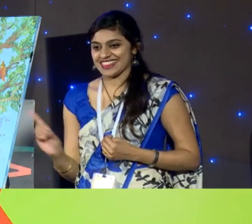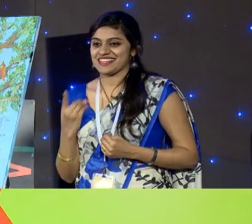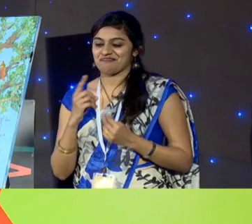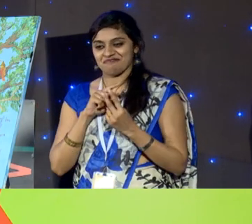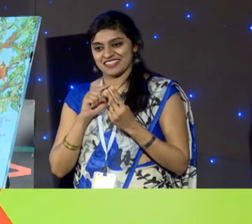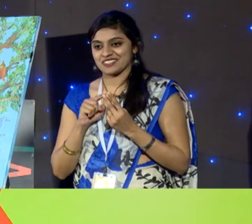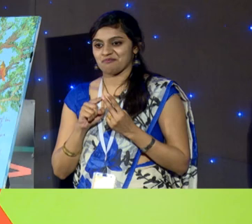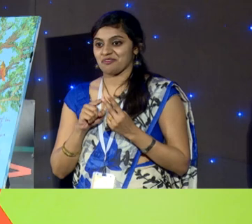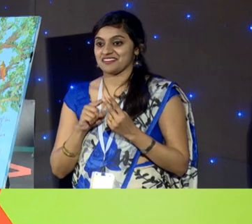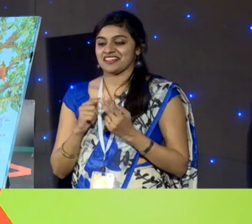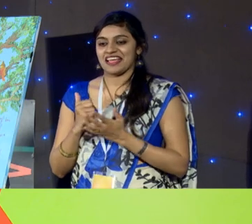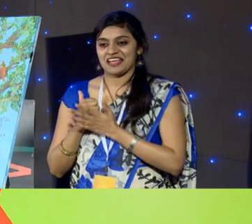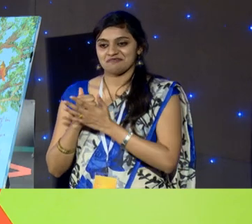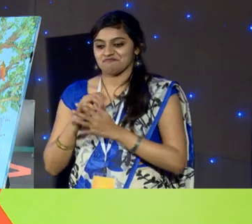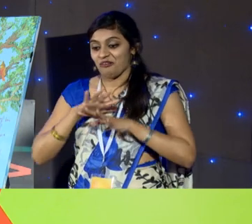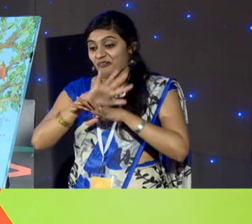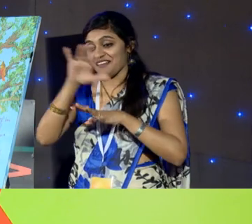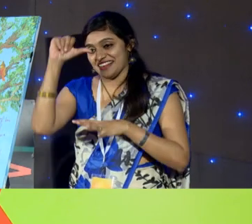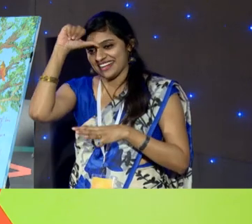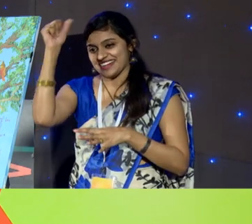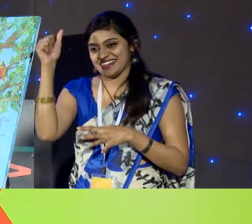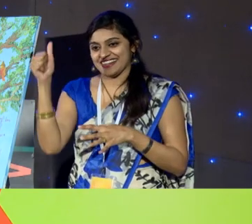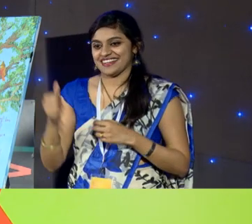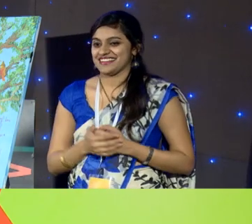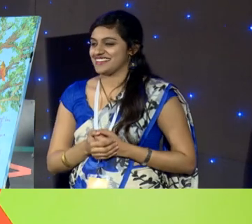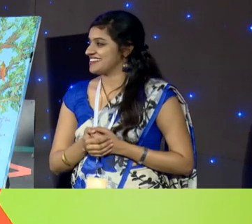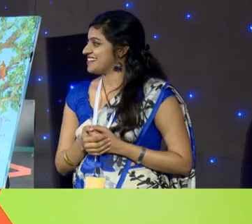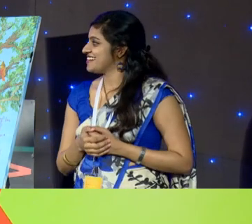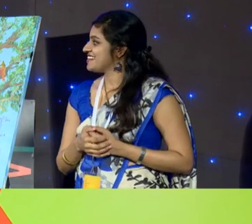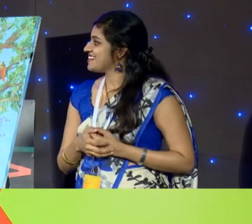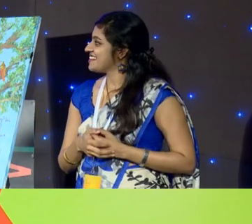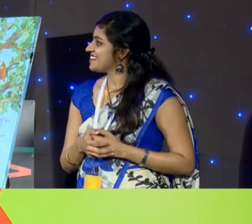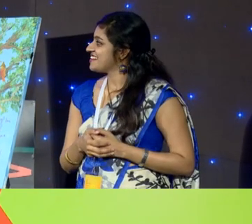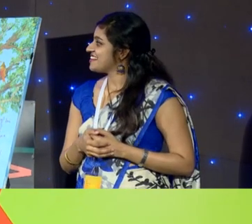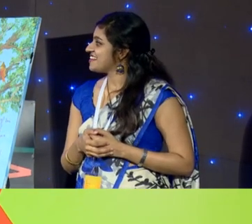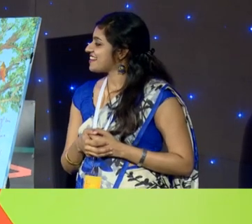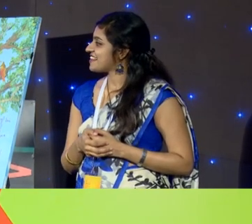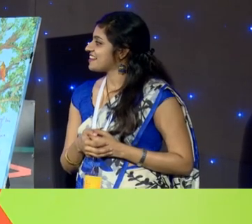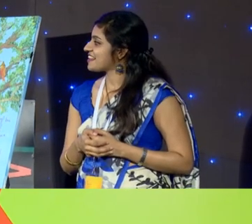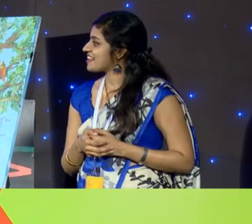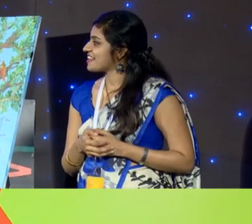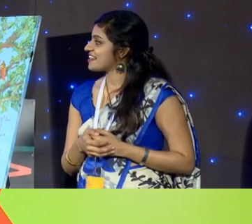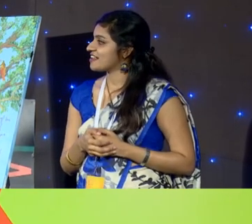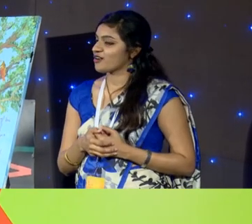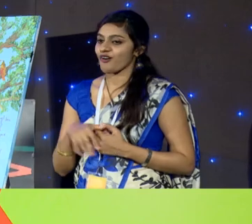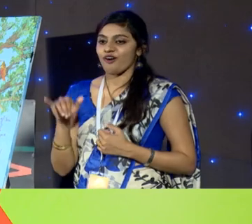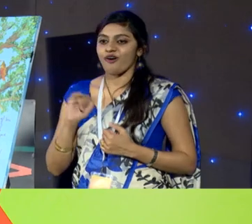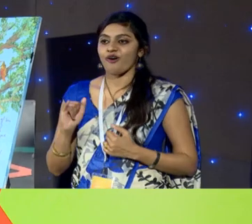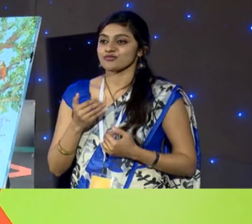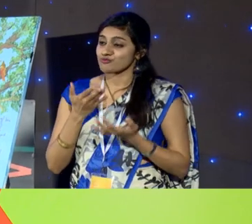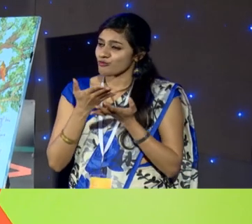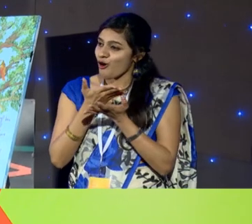enabling the whole country. Our courageous souls sitting here, who are second to